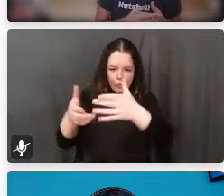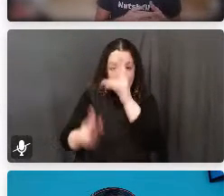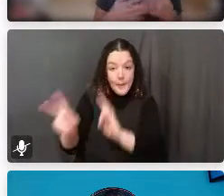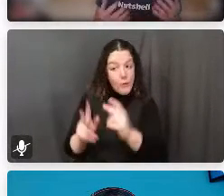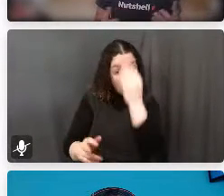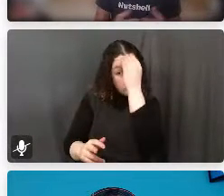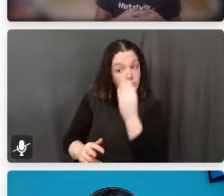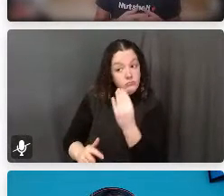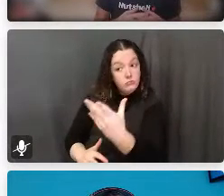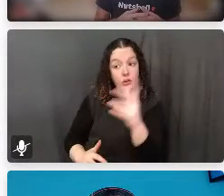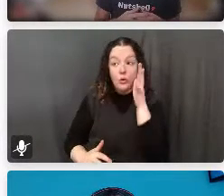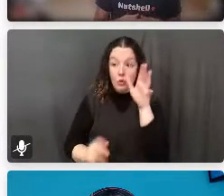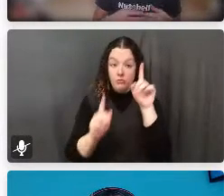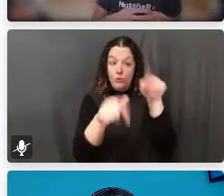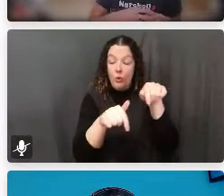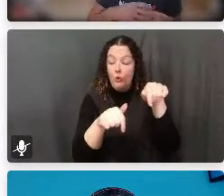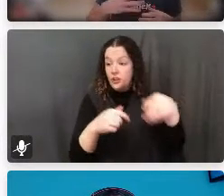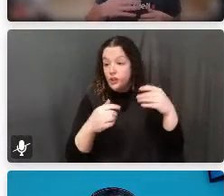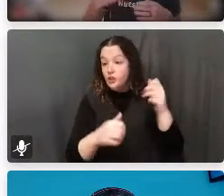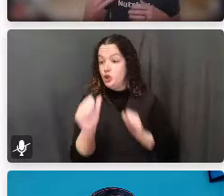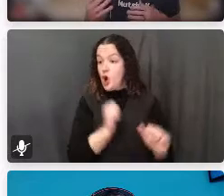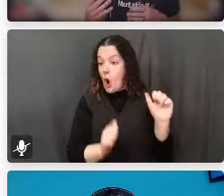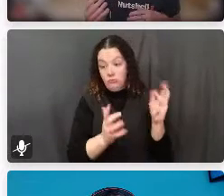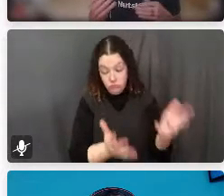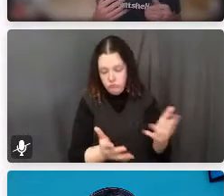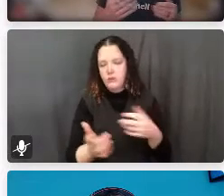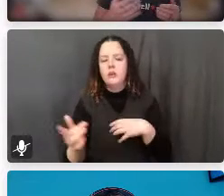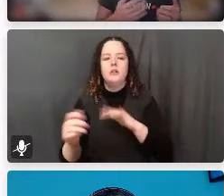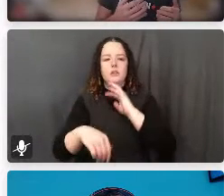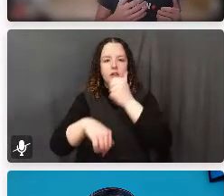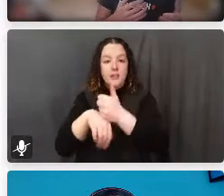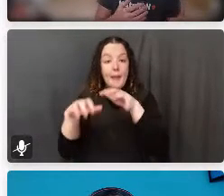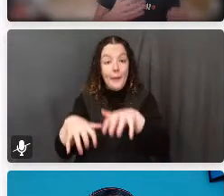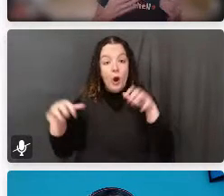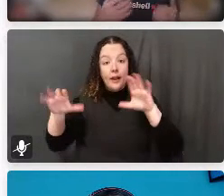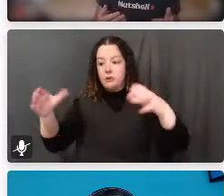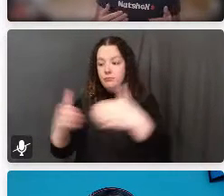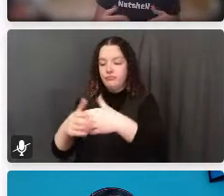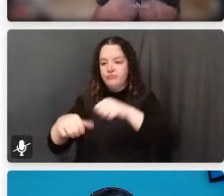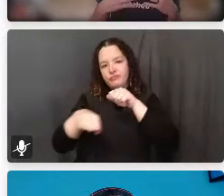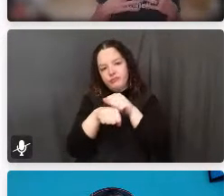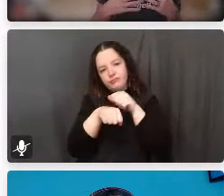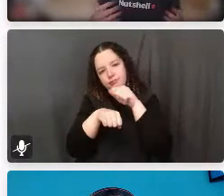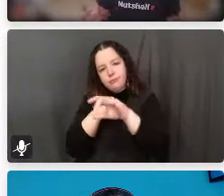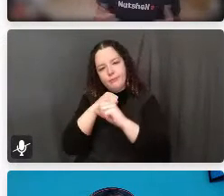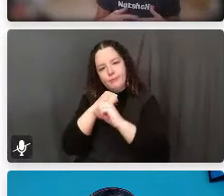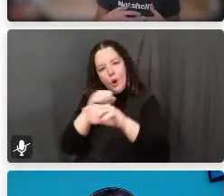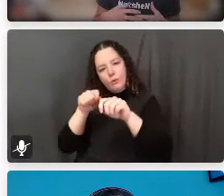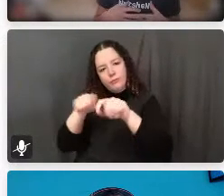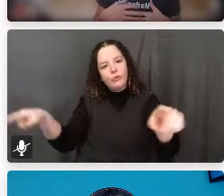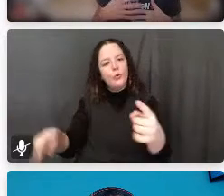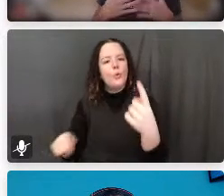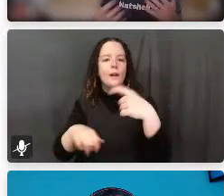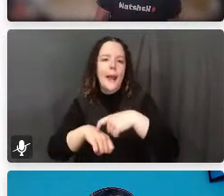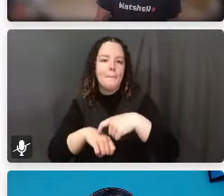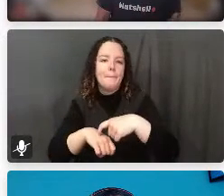hey, we're going to be attending this trade show, you can create an audience and send that broadcast email to that specific audience just one time. It's not something